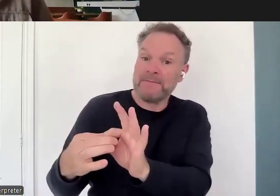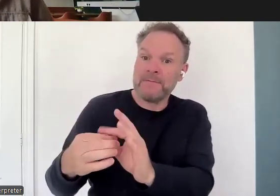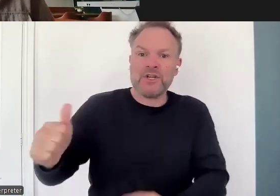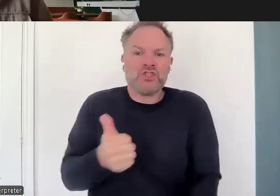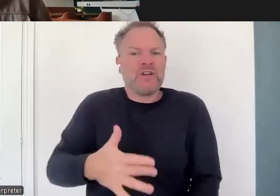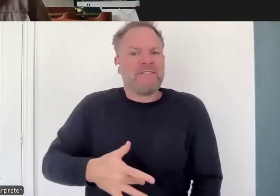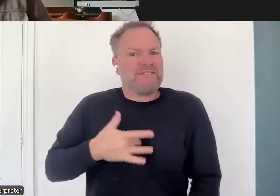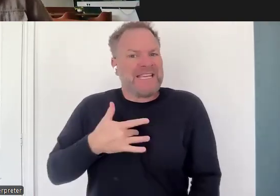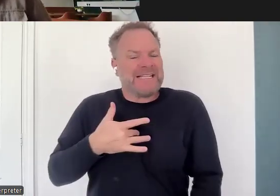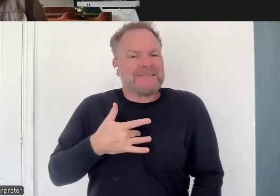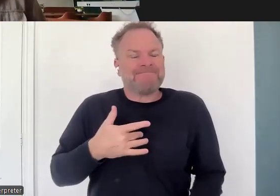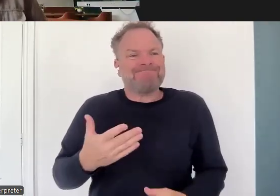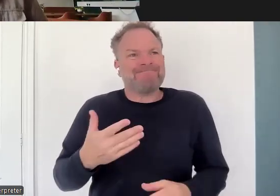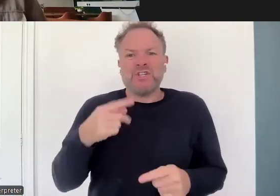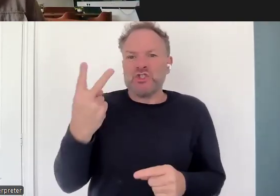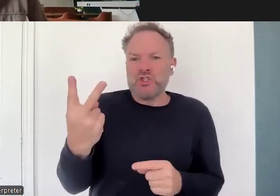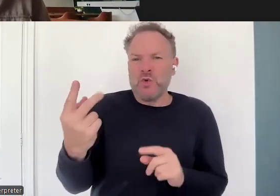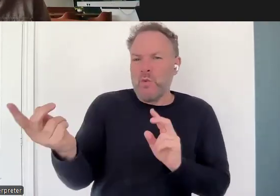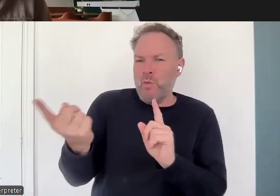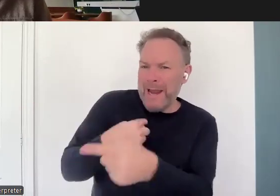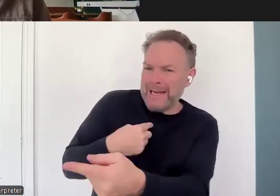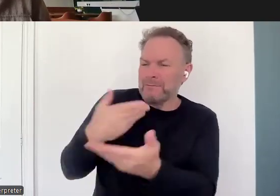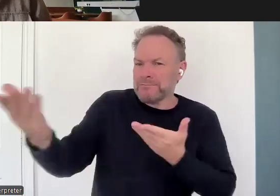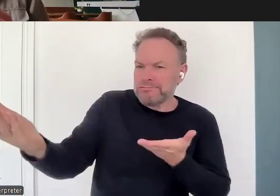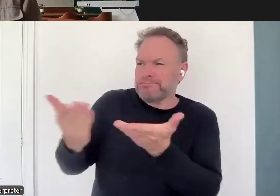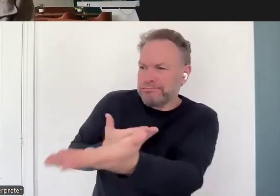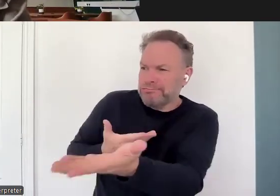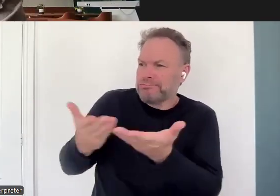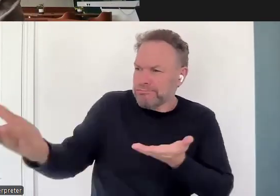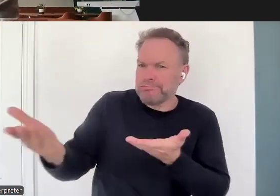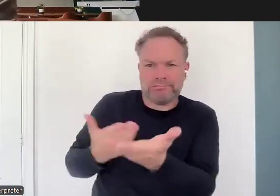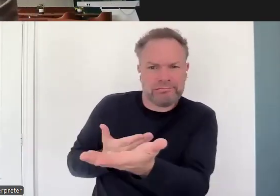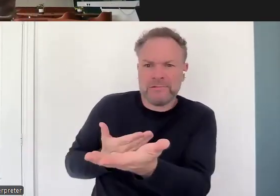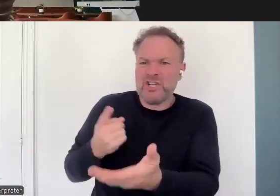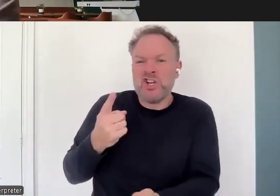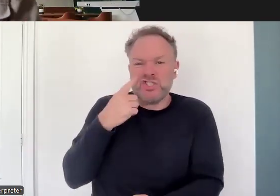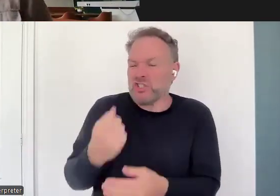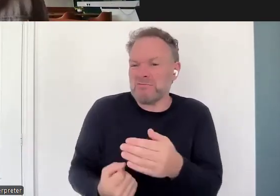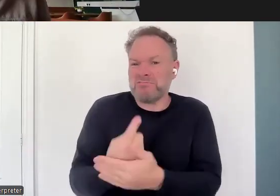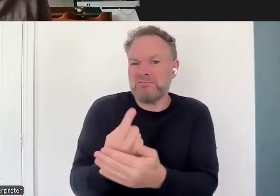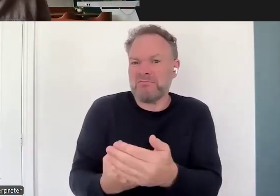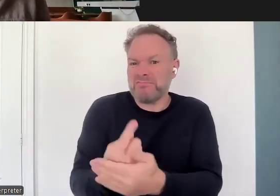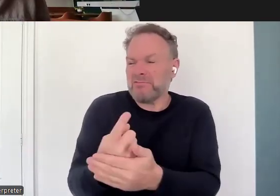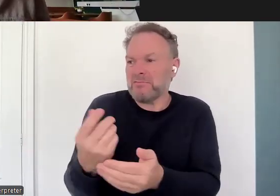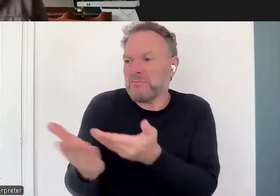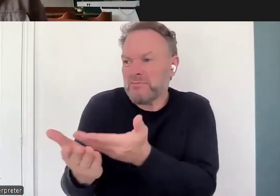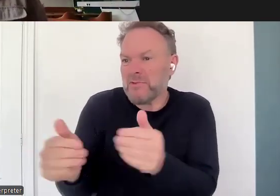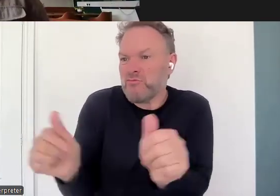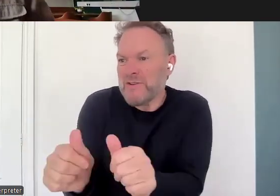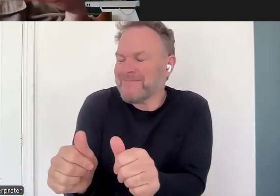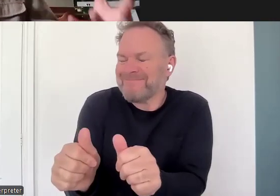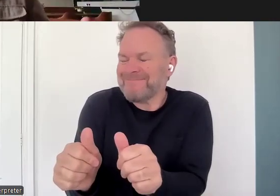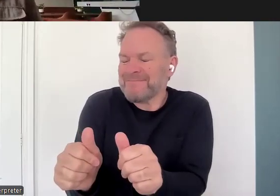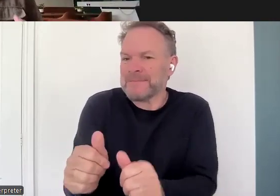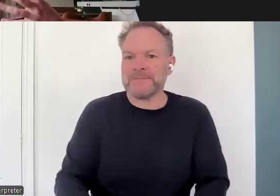more like a two-way continuous conversation than a periodic consultation.